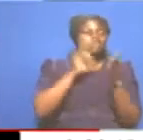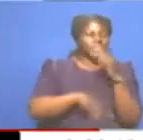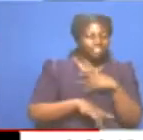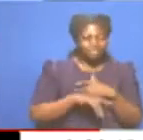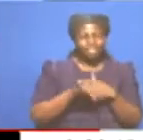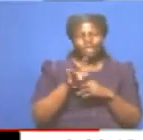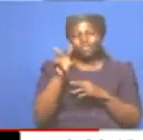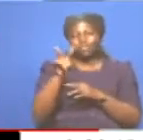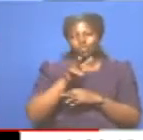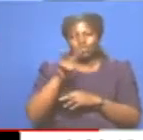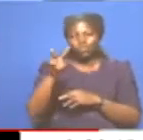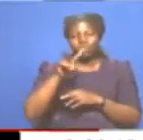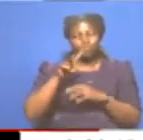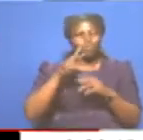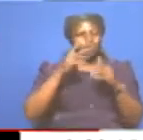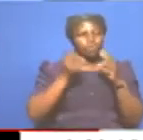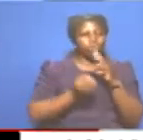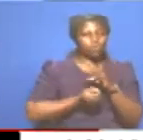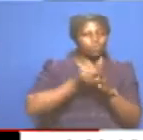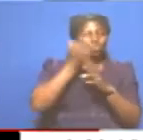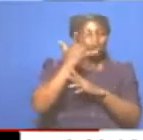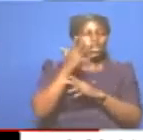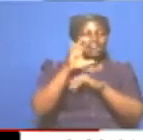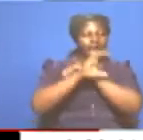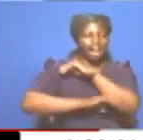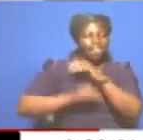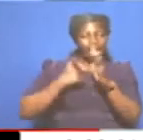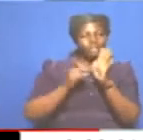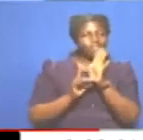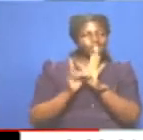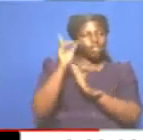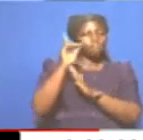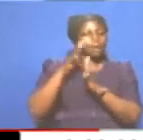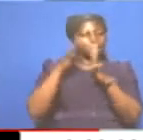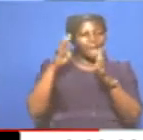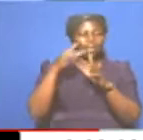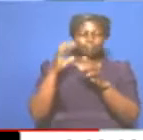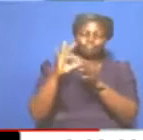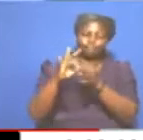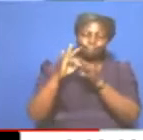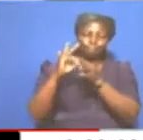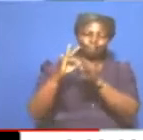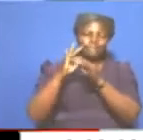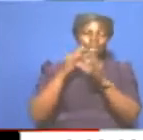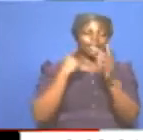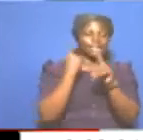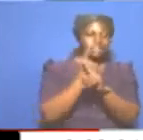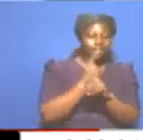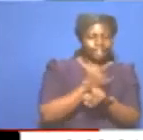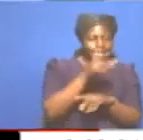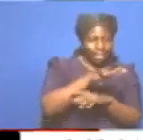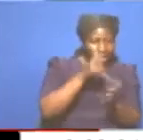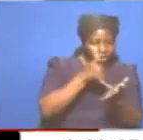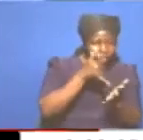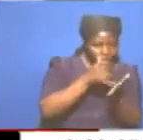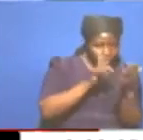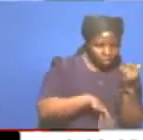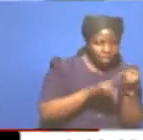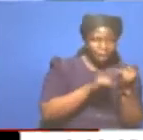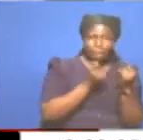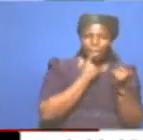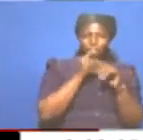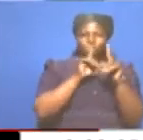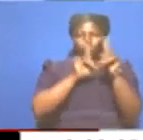flourishing democracies have developed a wide-ranging partnerships in diverse areas, which include medical tourism and in the